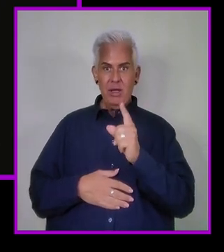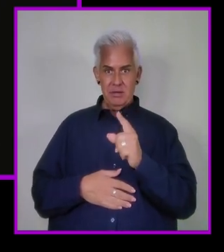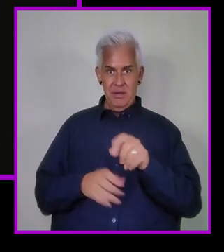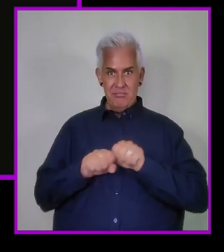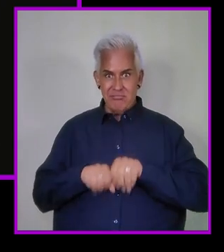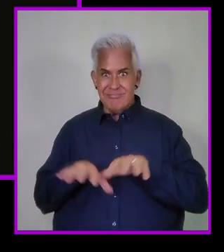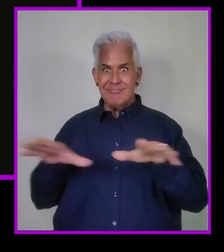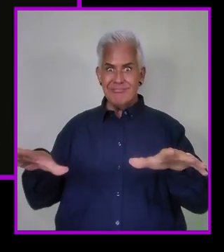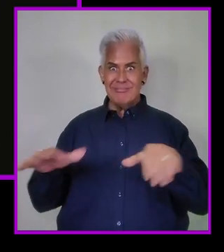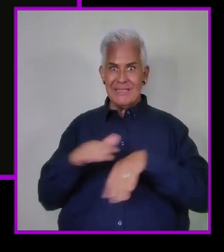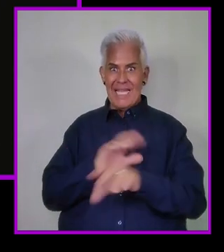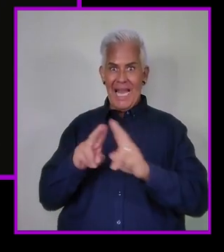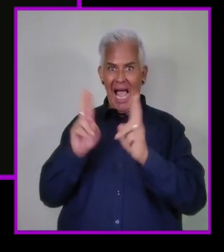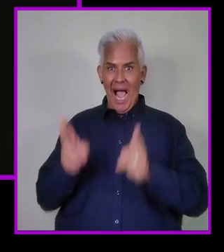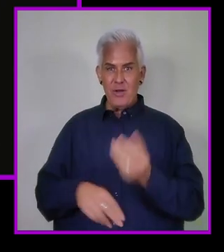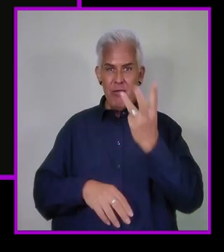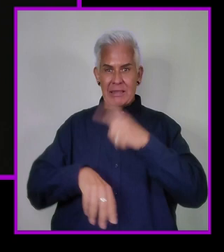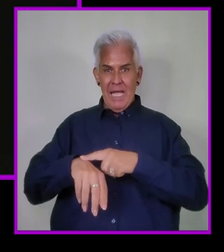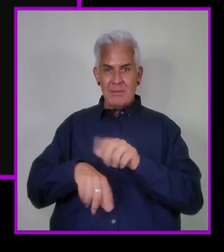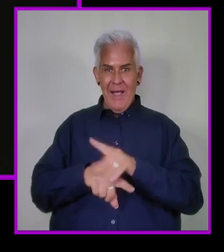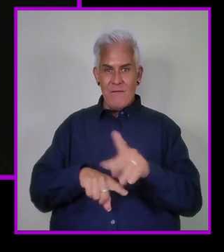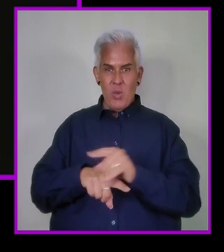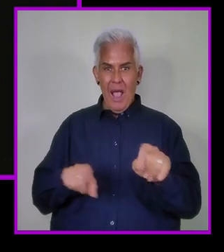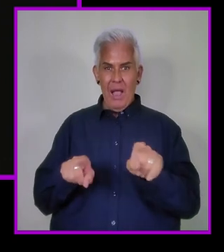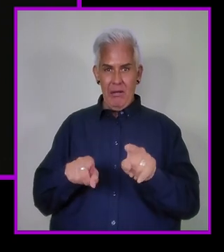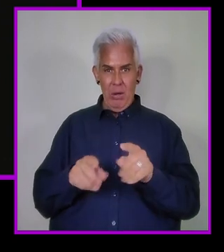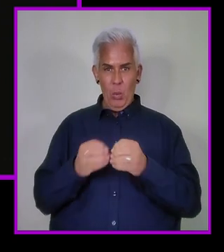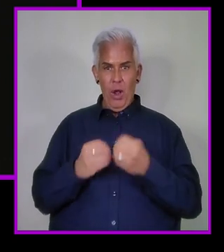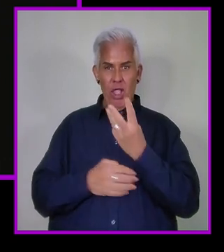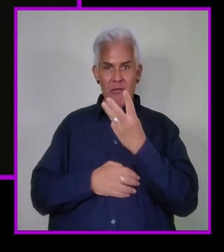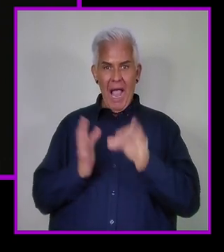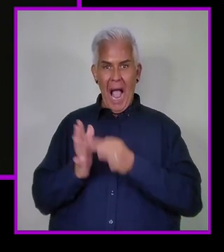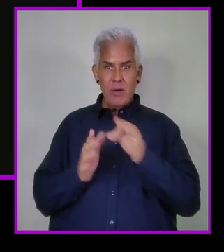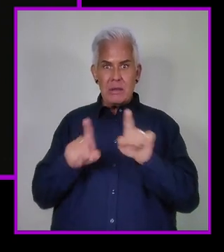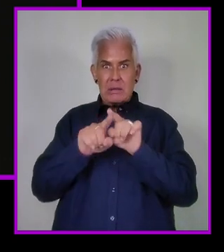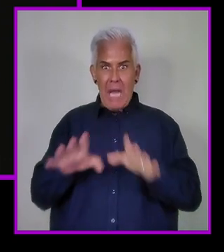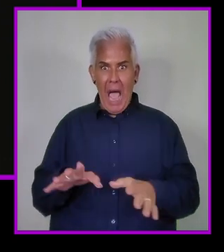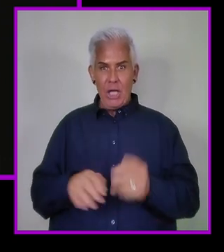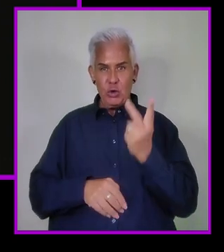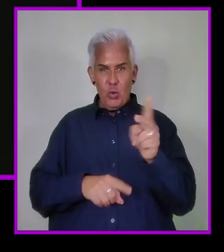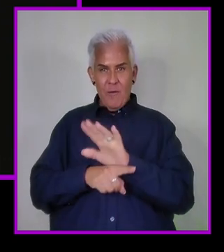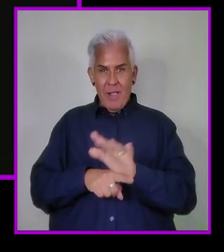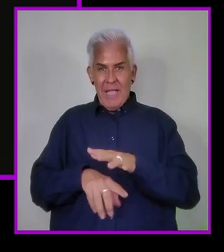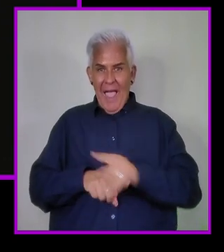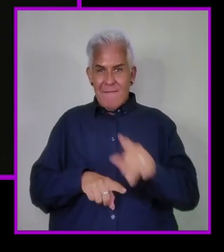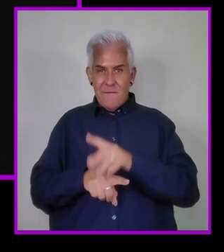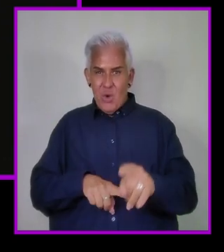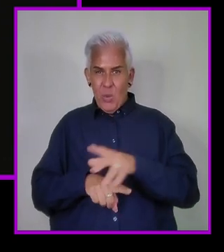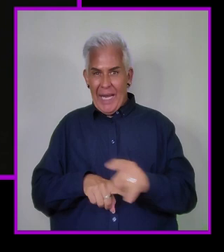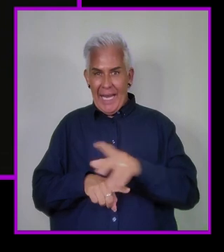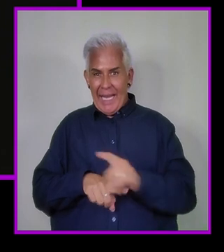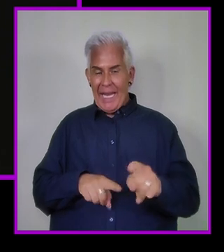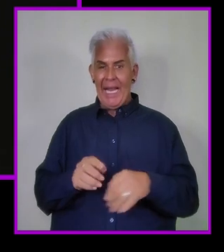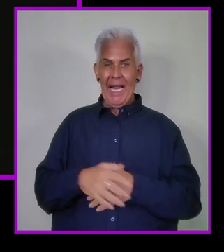houses, you know, three times a week, we're doing 3 hours, which is two feature films a week worth of content. And the